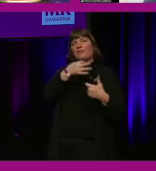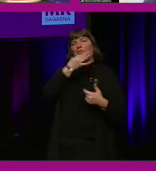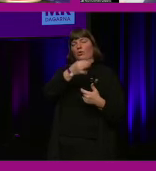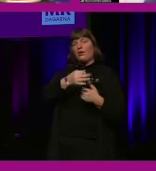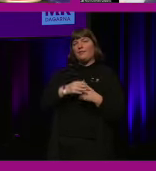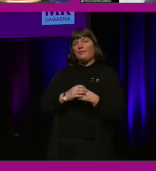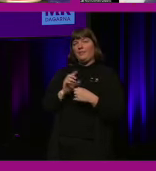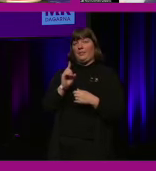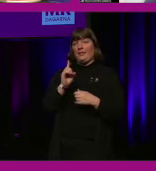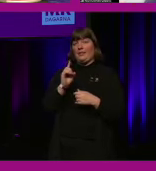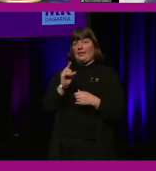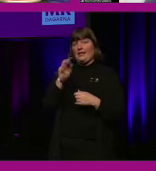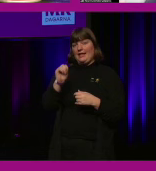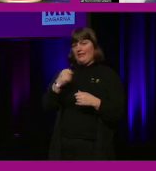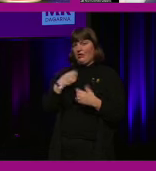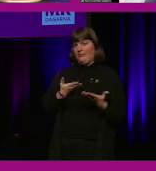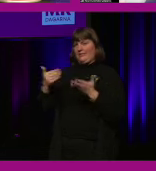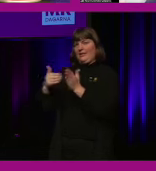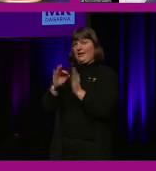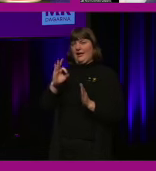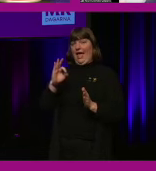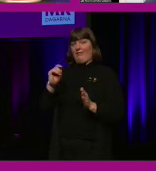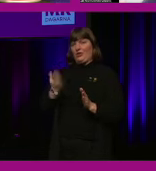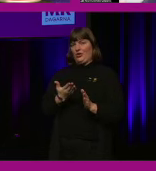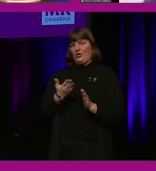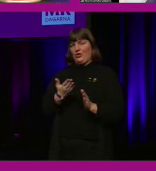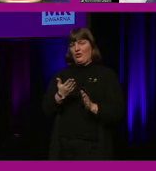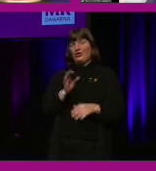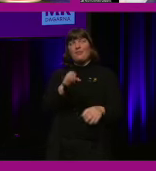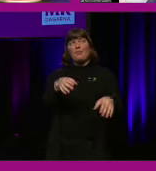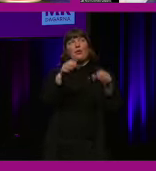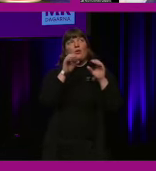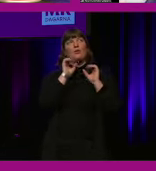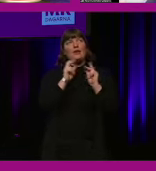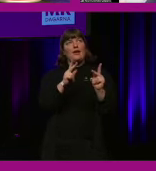think I'll ask Henry to comment. Is that Okay.